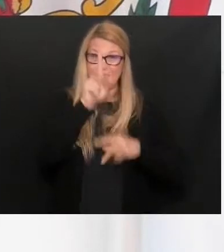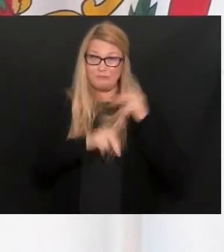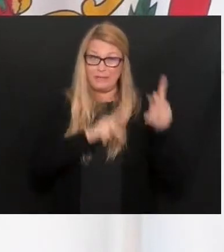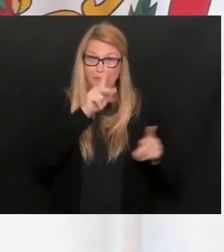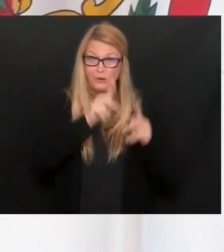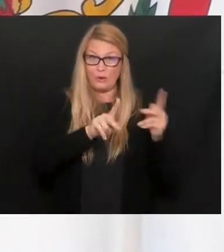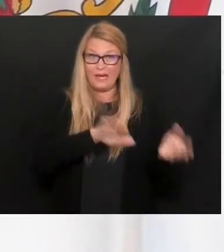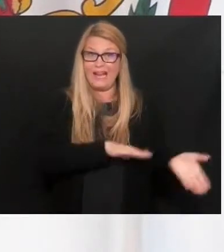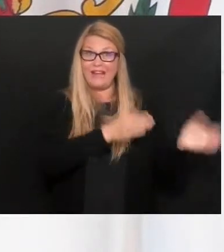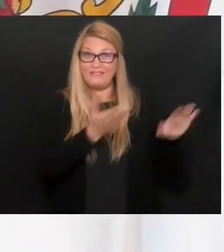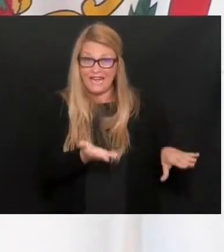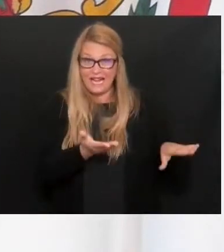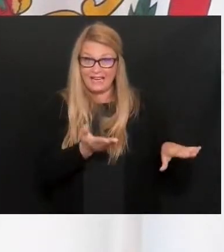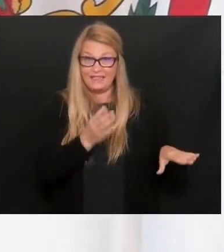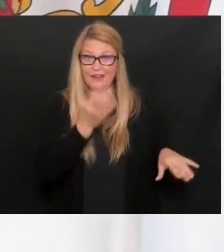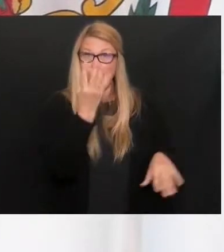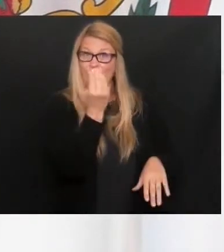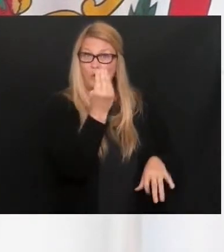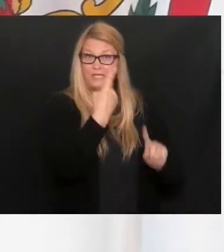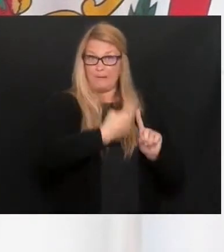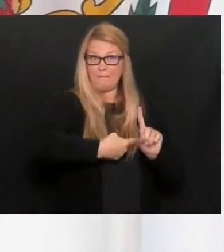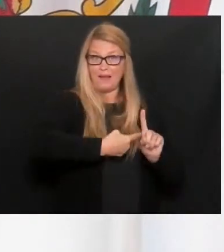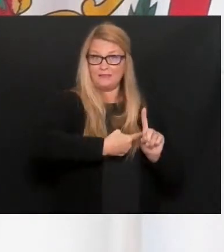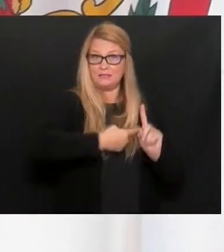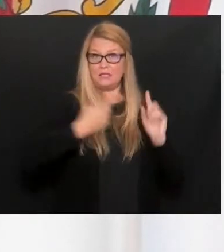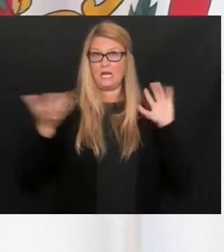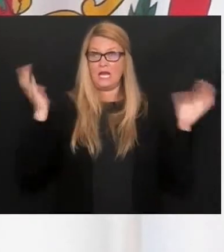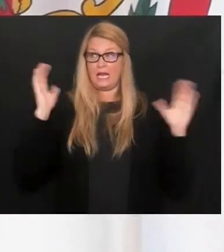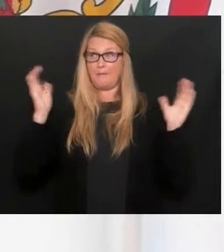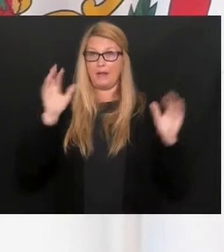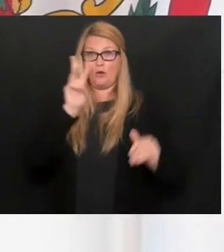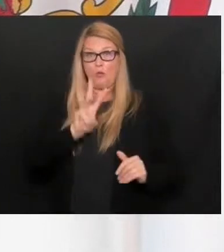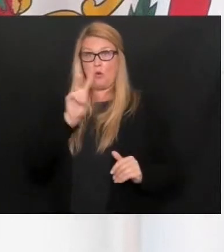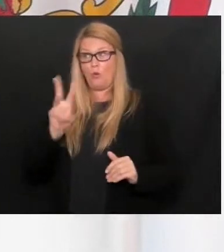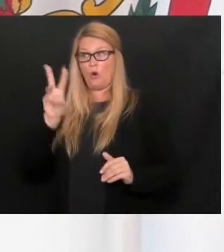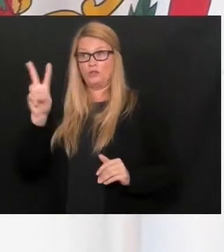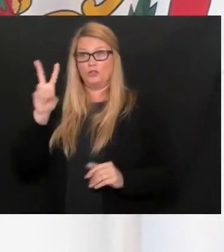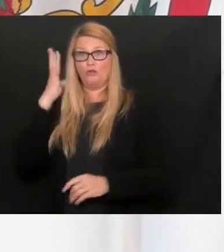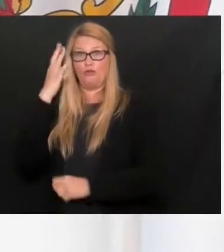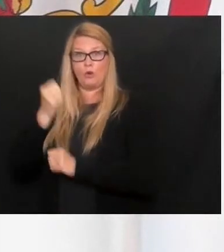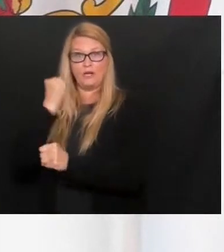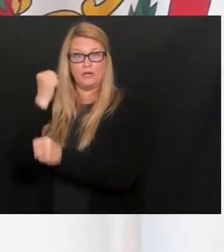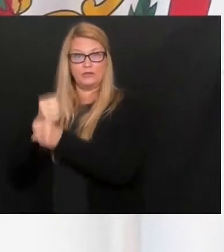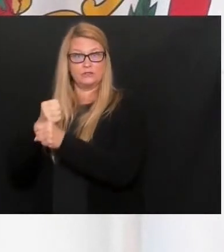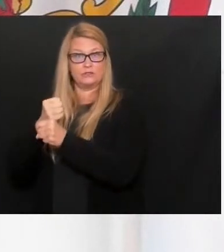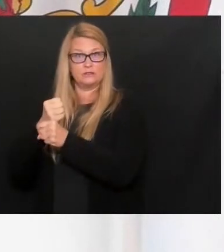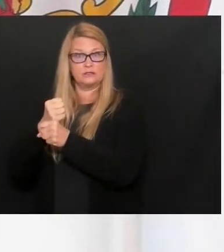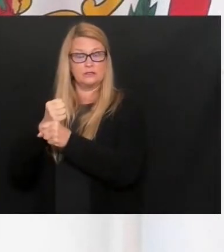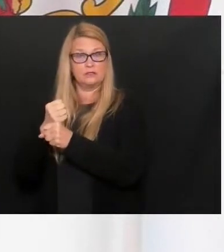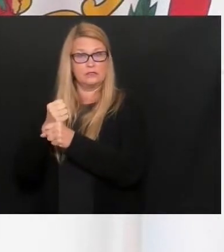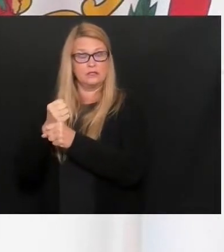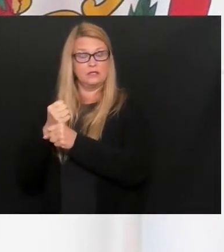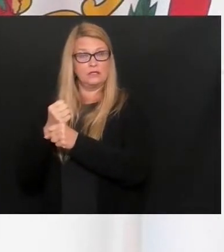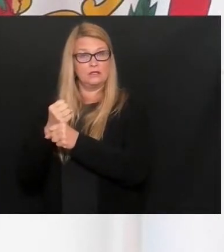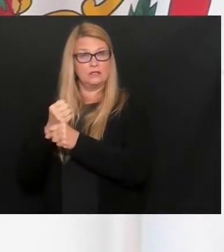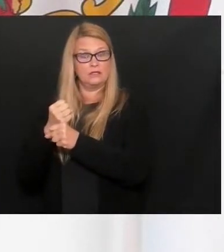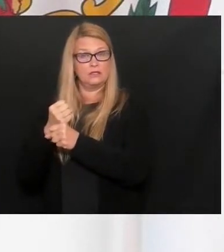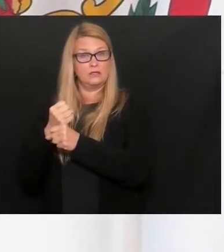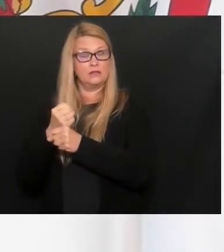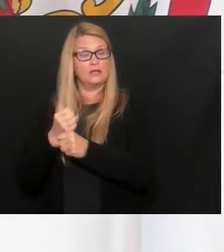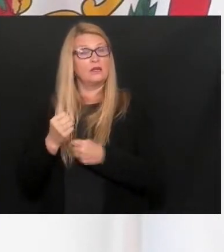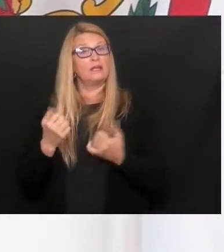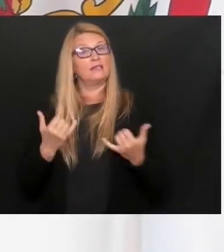died in 14 months that have died in all of World War II.